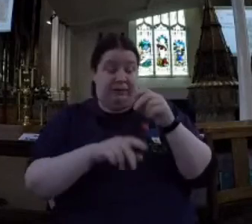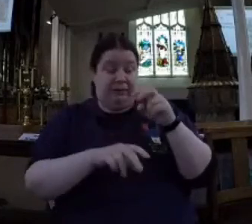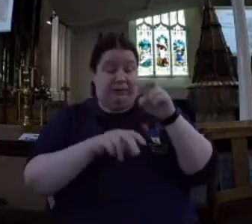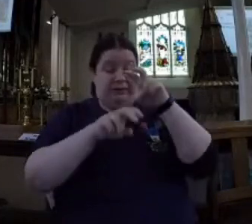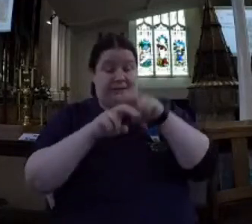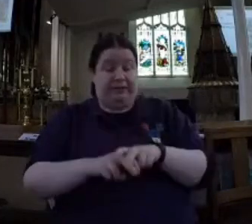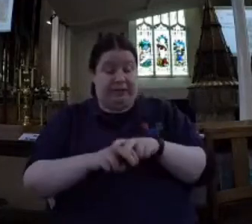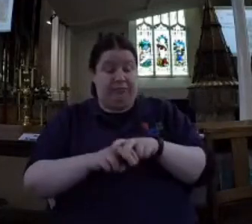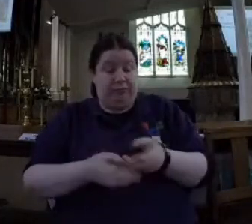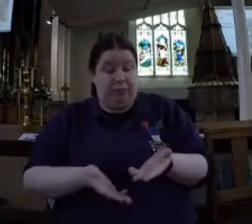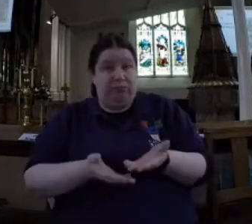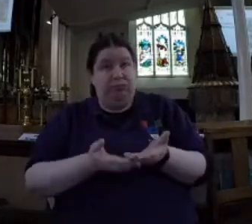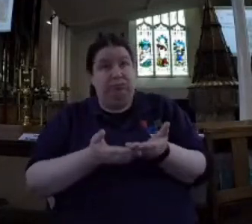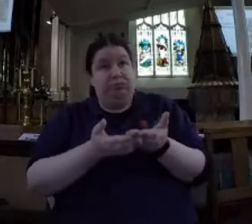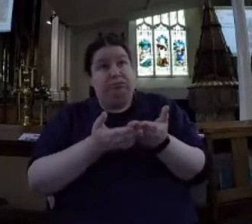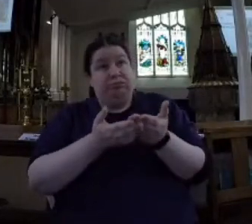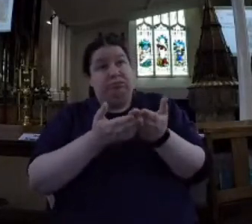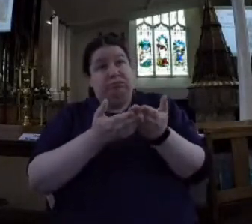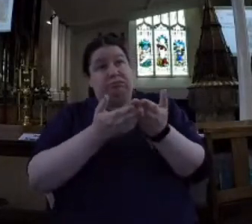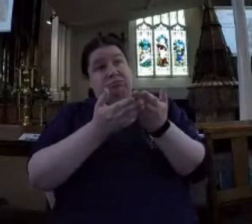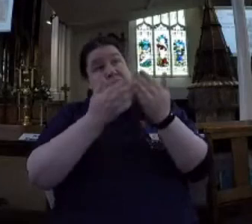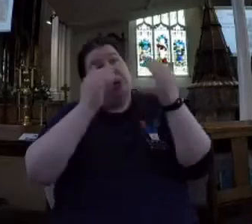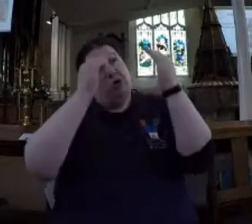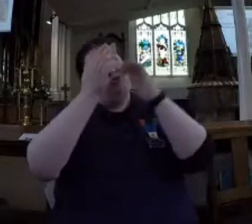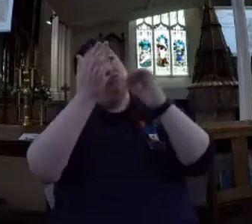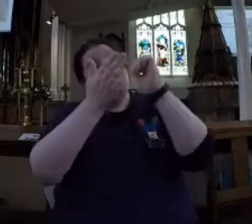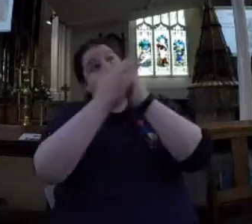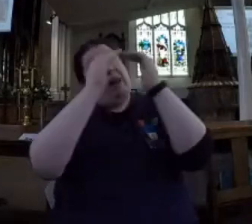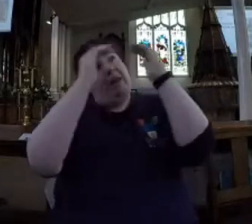his backyard and shoot the balloons when he got to the right level.